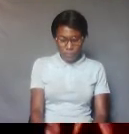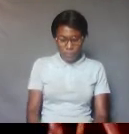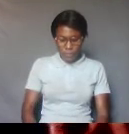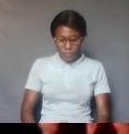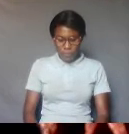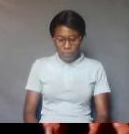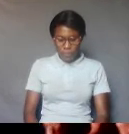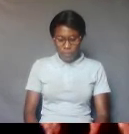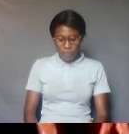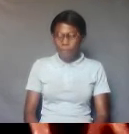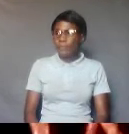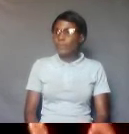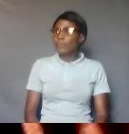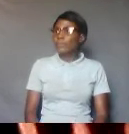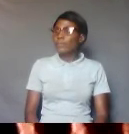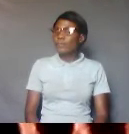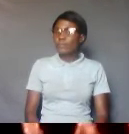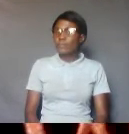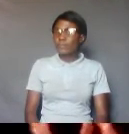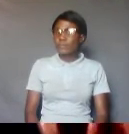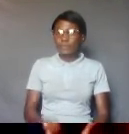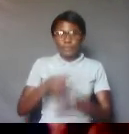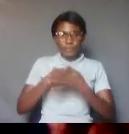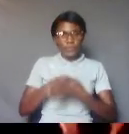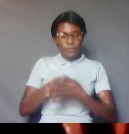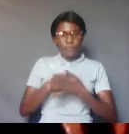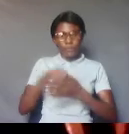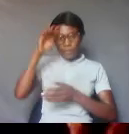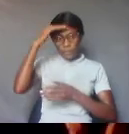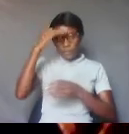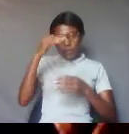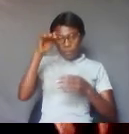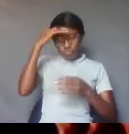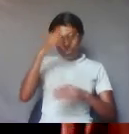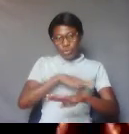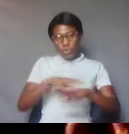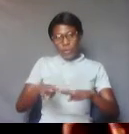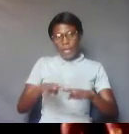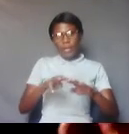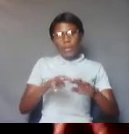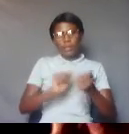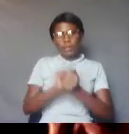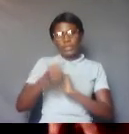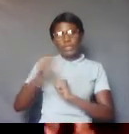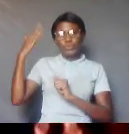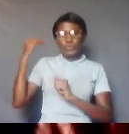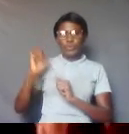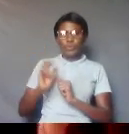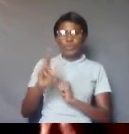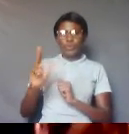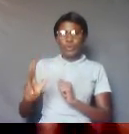change people's thoughts and navigate ourselves into, let's have conversations about things we don't